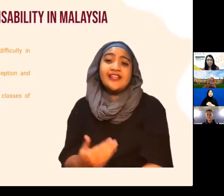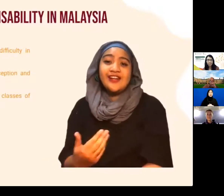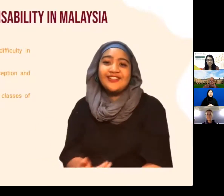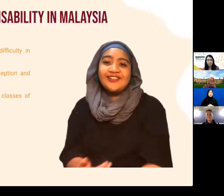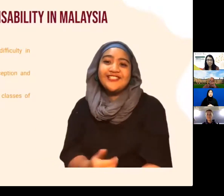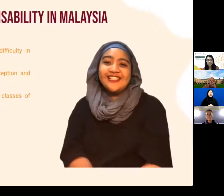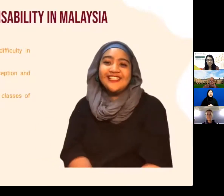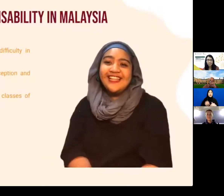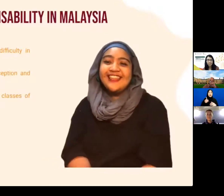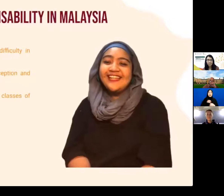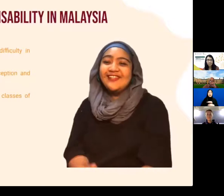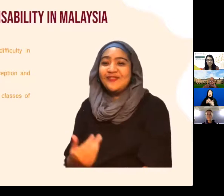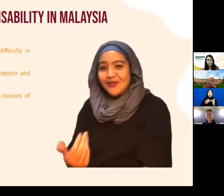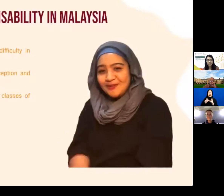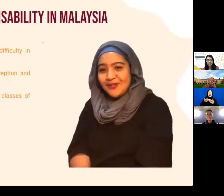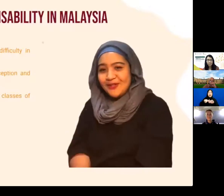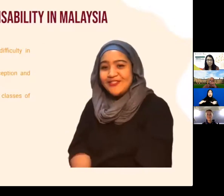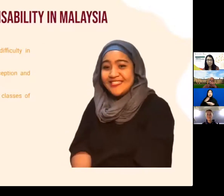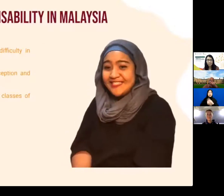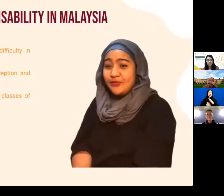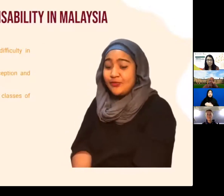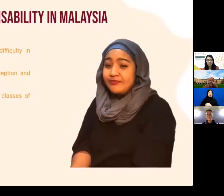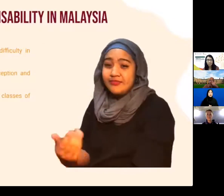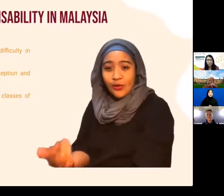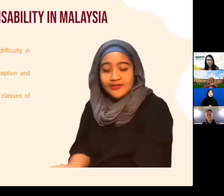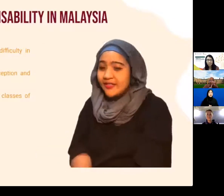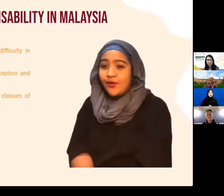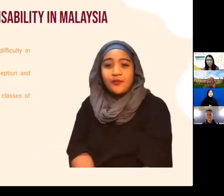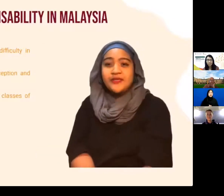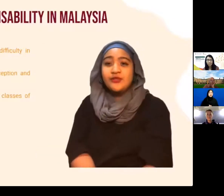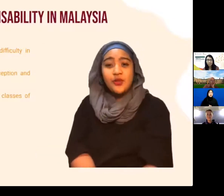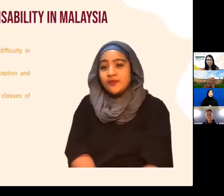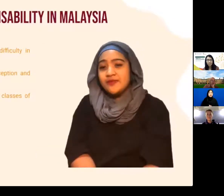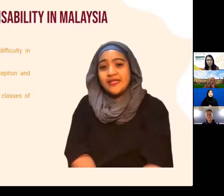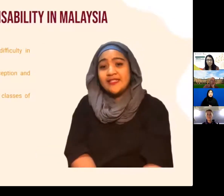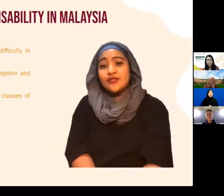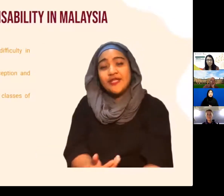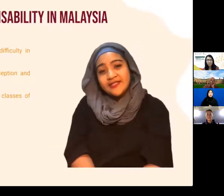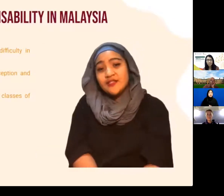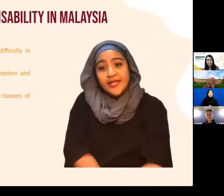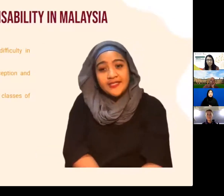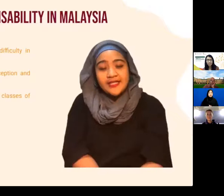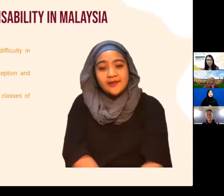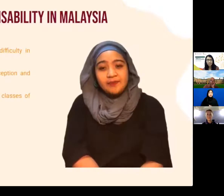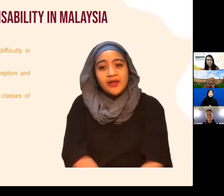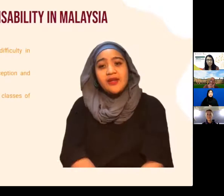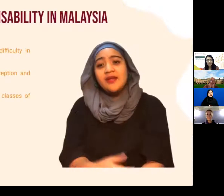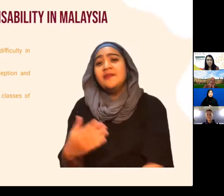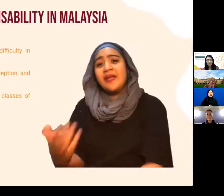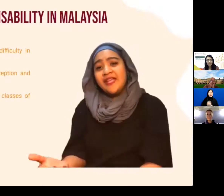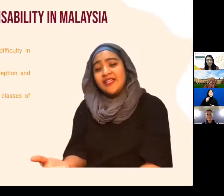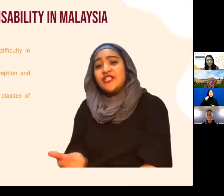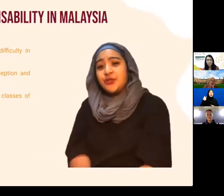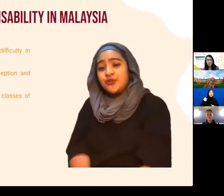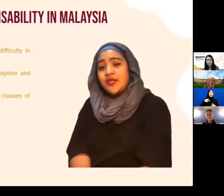is encouraging the enforcement of certain laws and common norms in today's society,